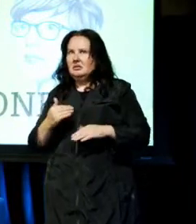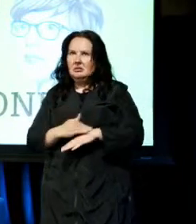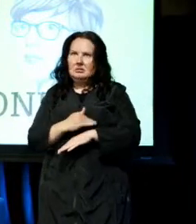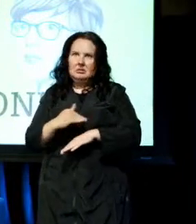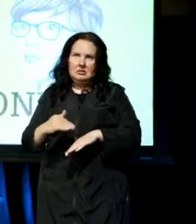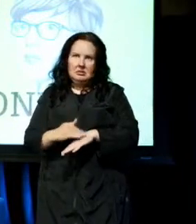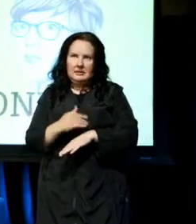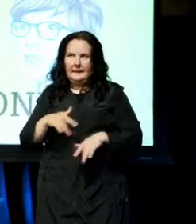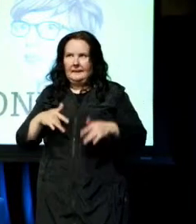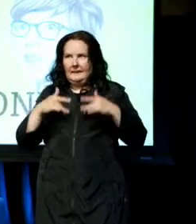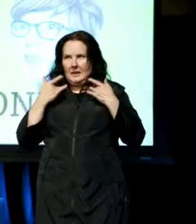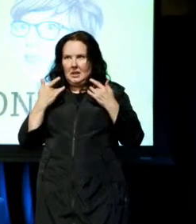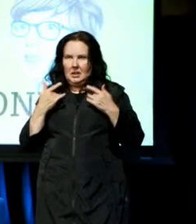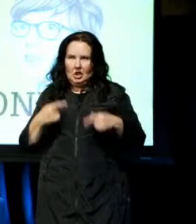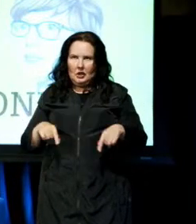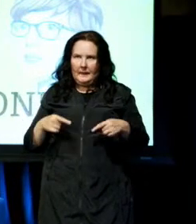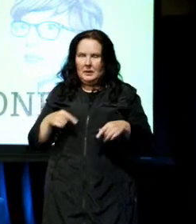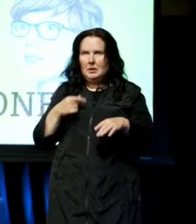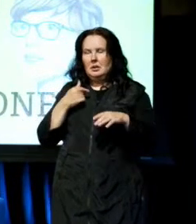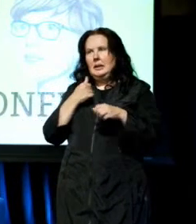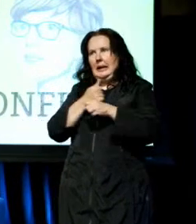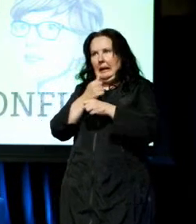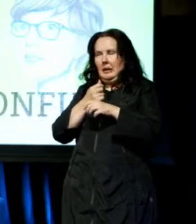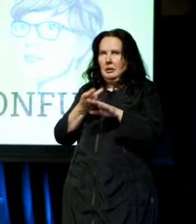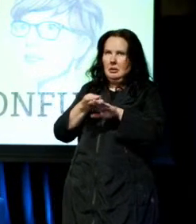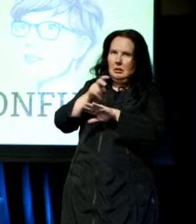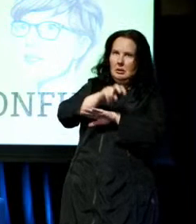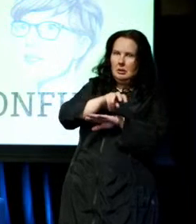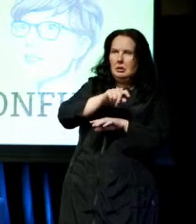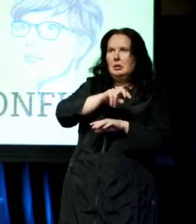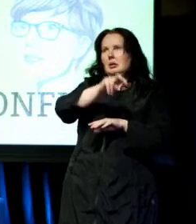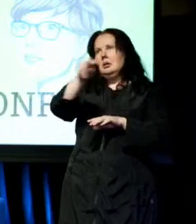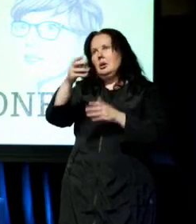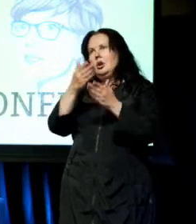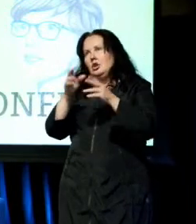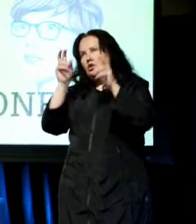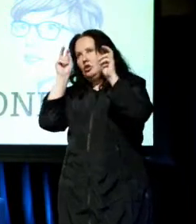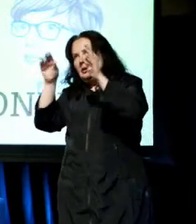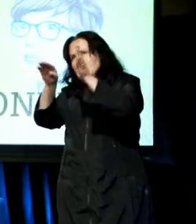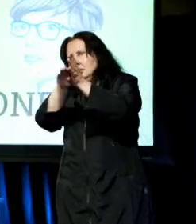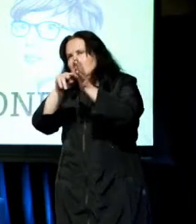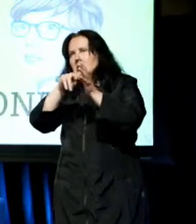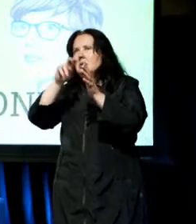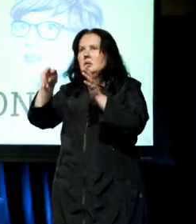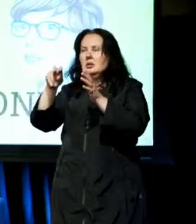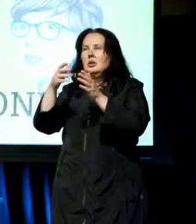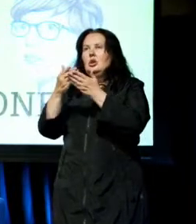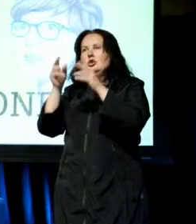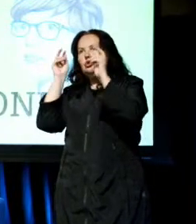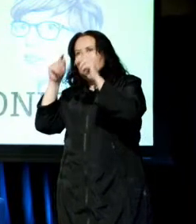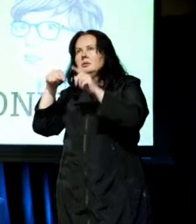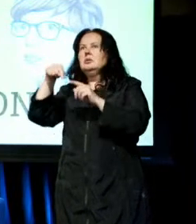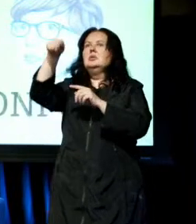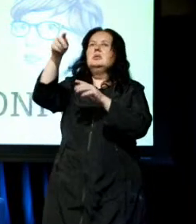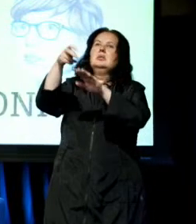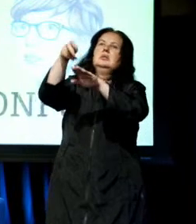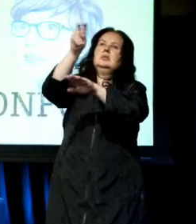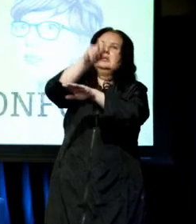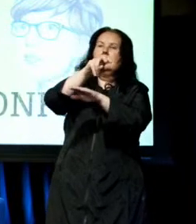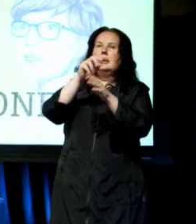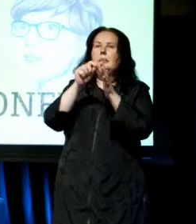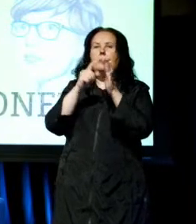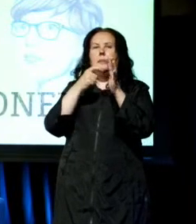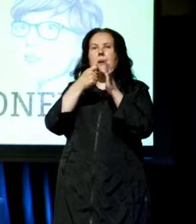And it'll take me to Westall. Then I'll get out of that car, back onto the train, and then get out at Pakenham. So there's just a lot of things, whether